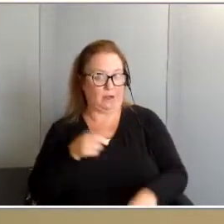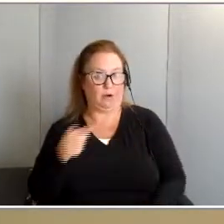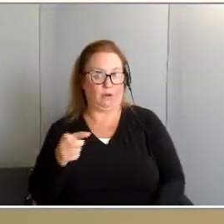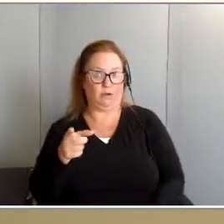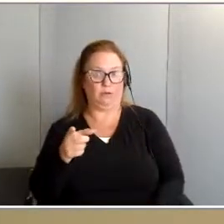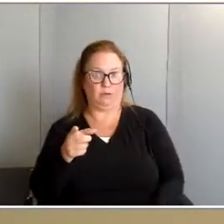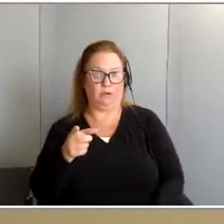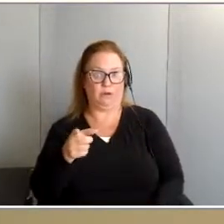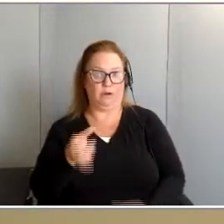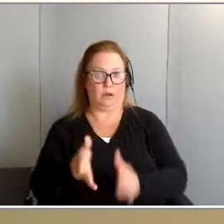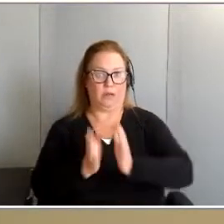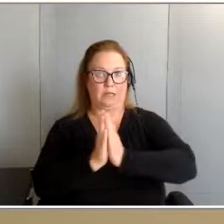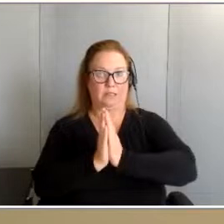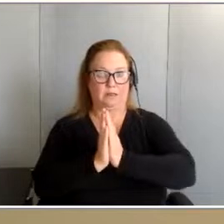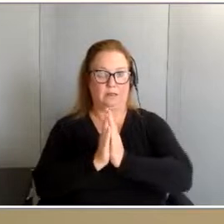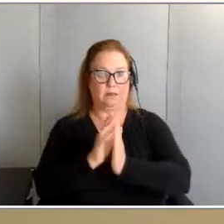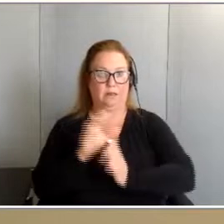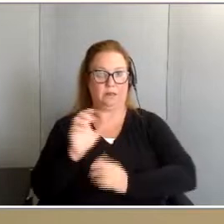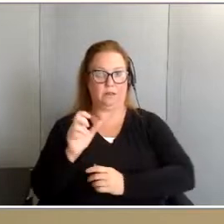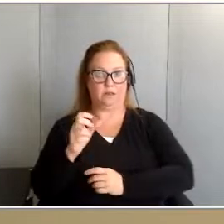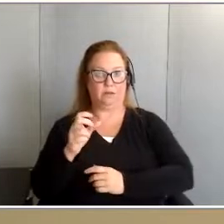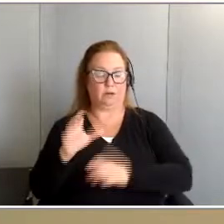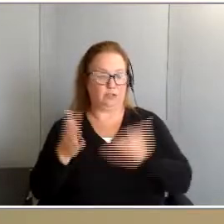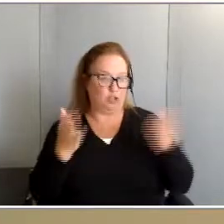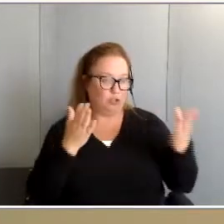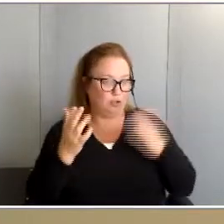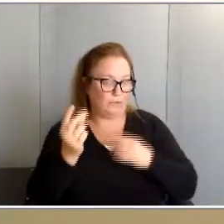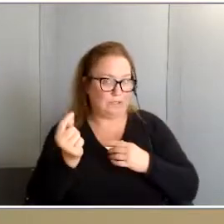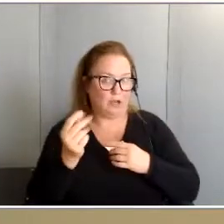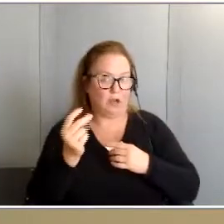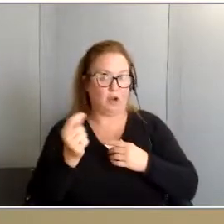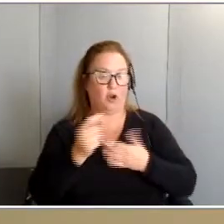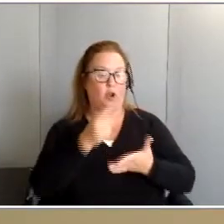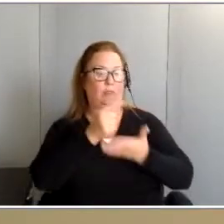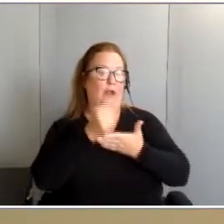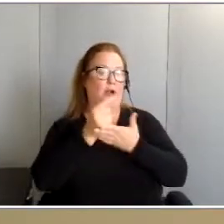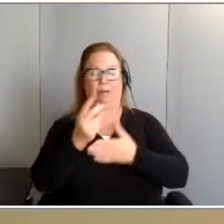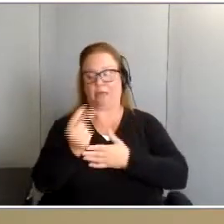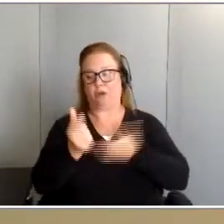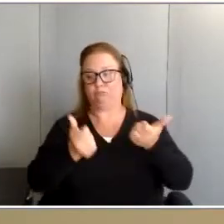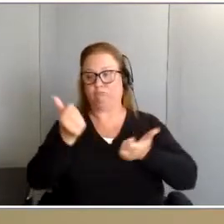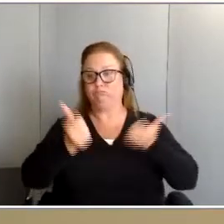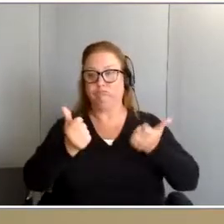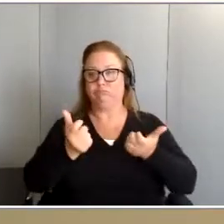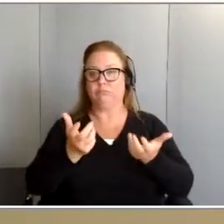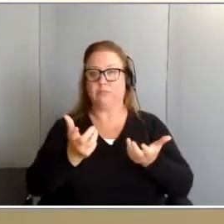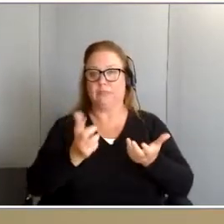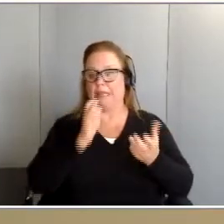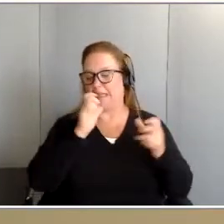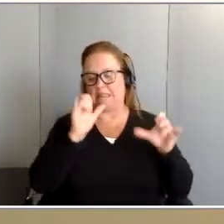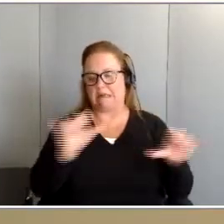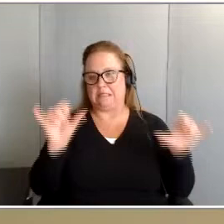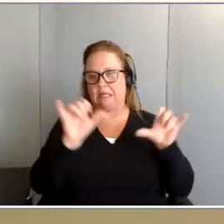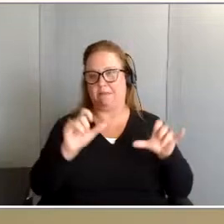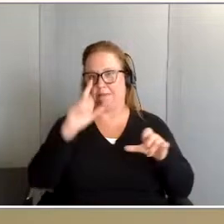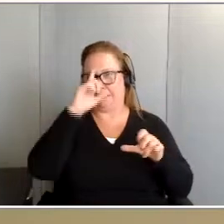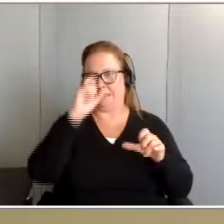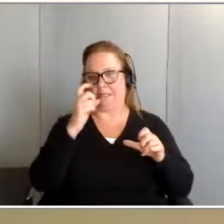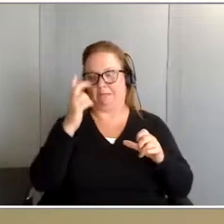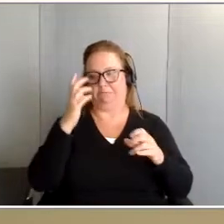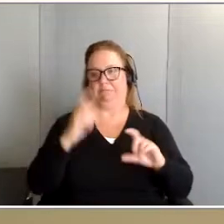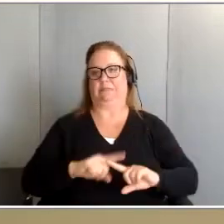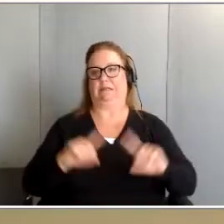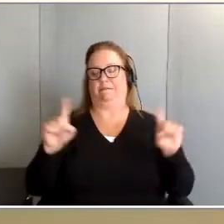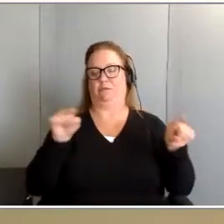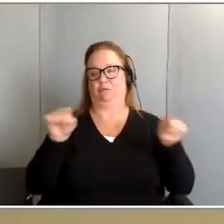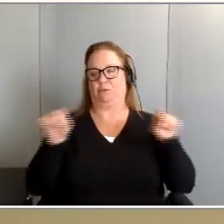is asking, or they say, is she a service dog or is she a therapy dog? That's not as common because they don't know the differentiation